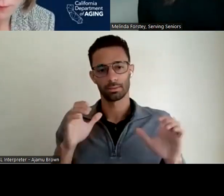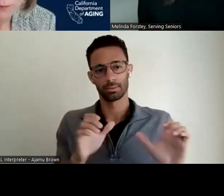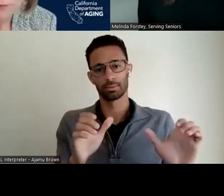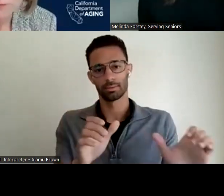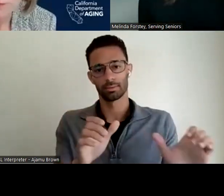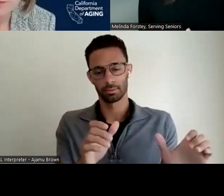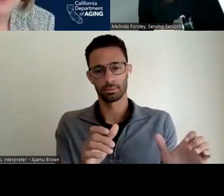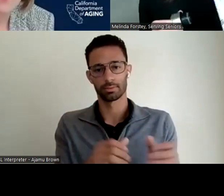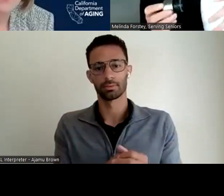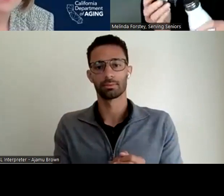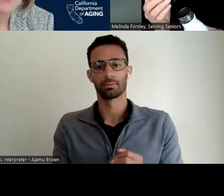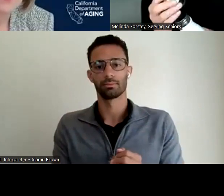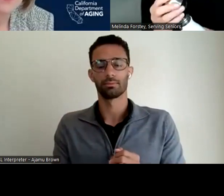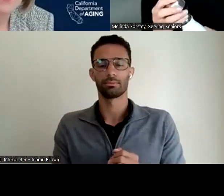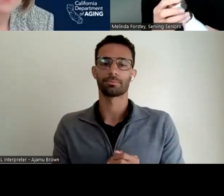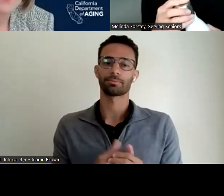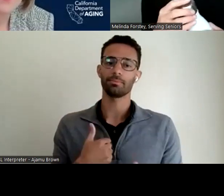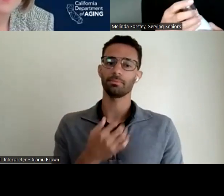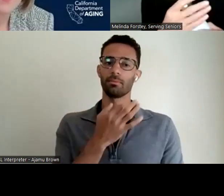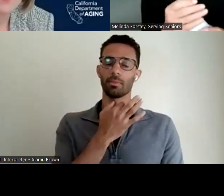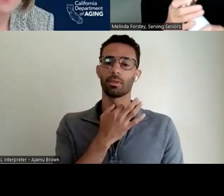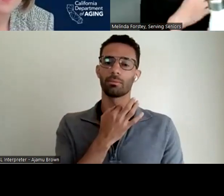I'm really curious. I love that